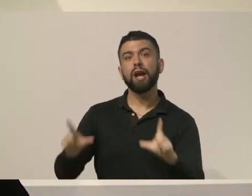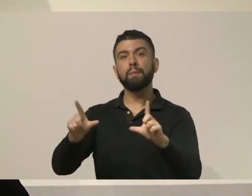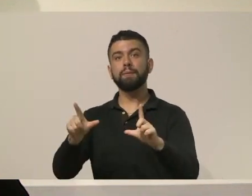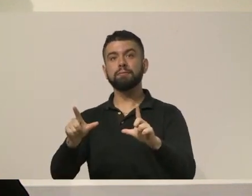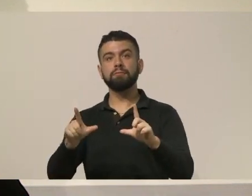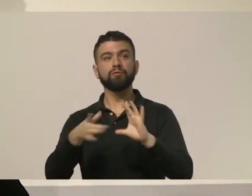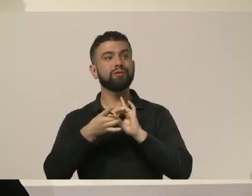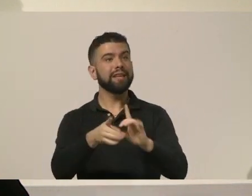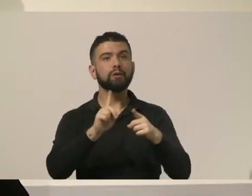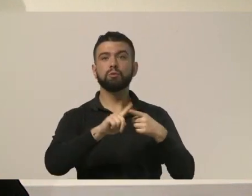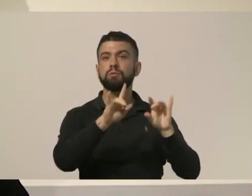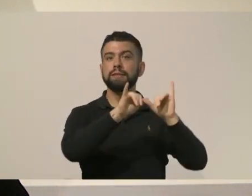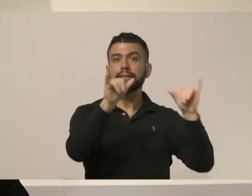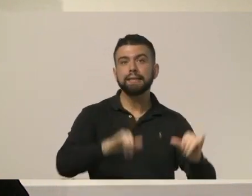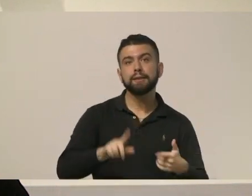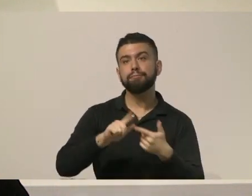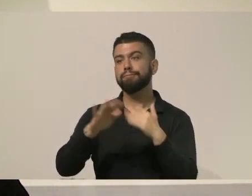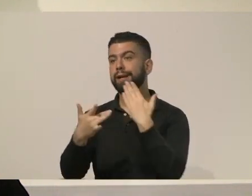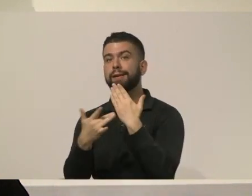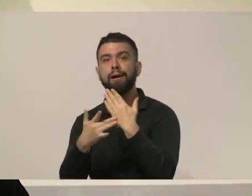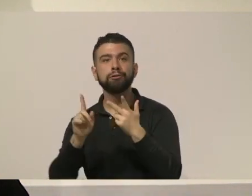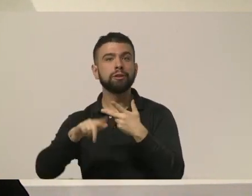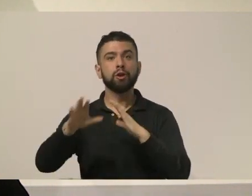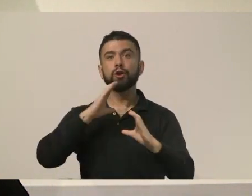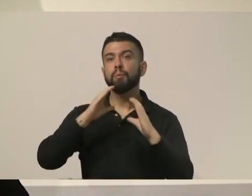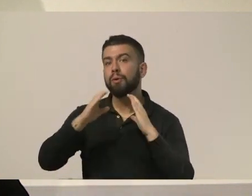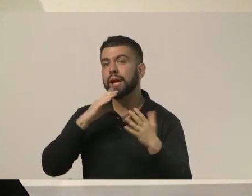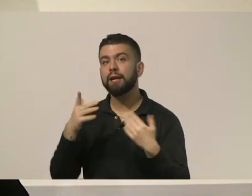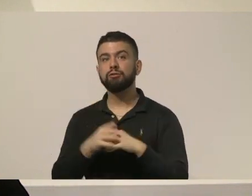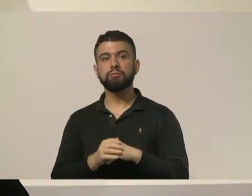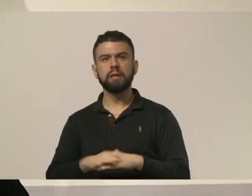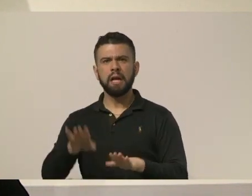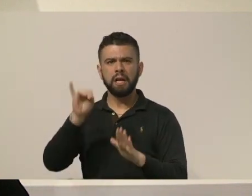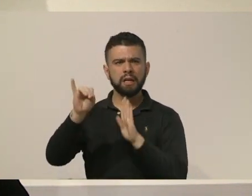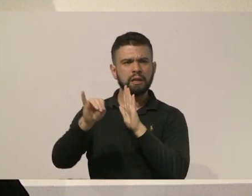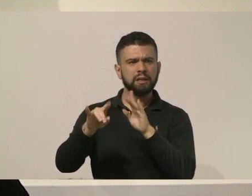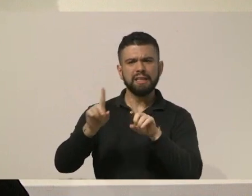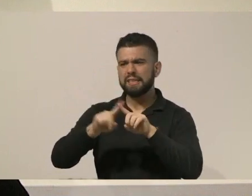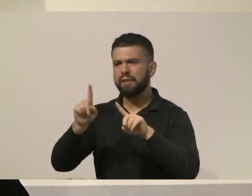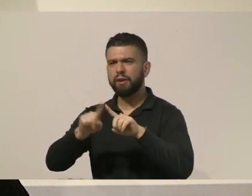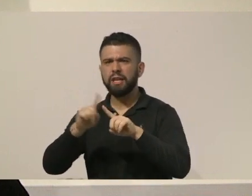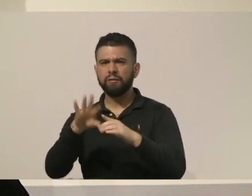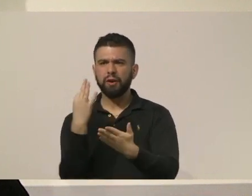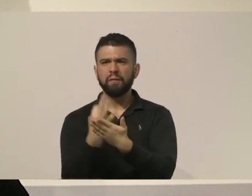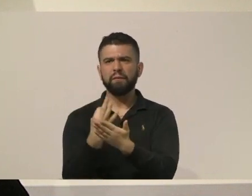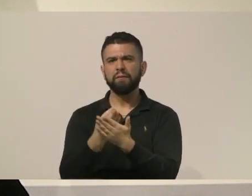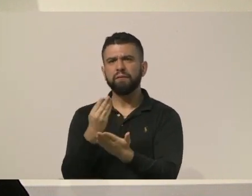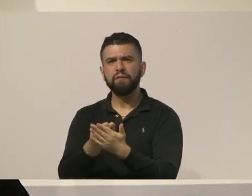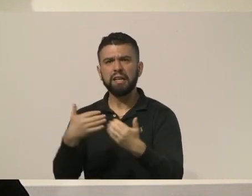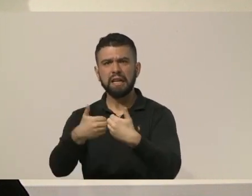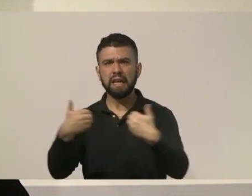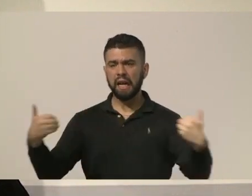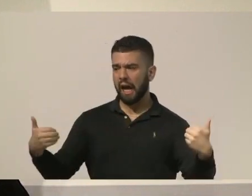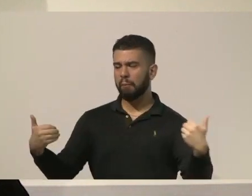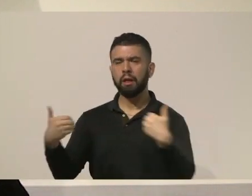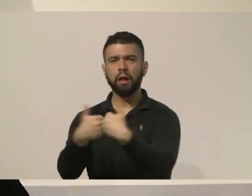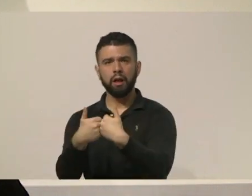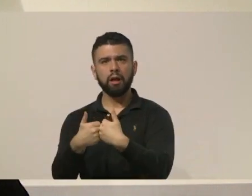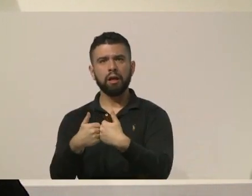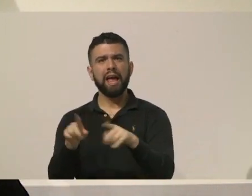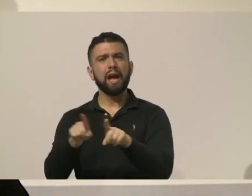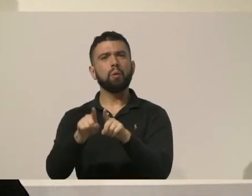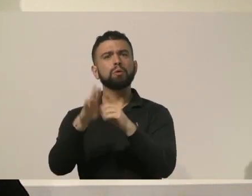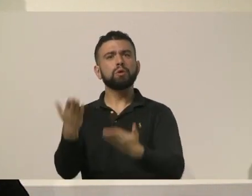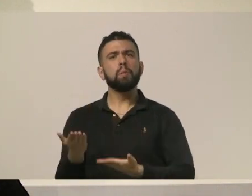and technology and communications and identifying funding gap opportunity and issues for students and providing that support in the interest